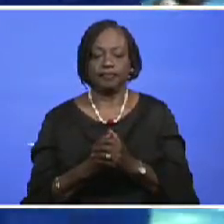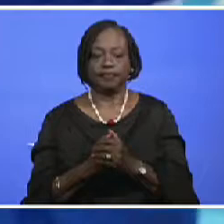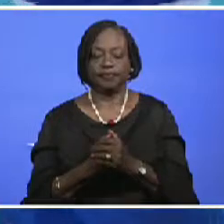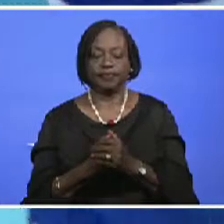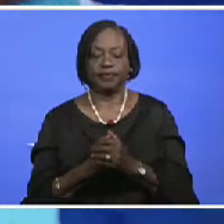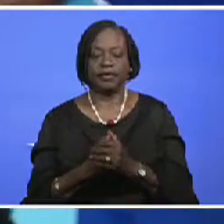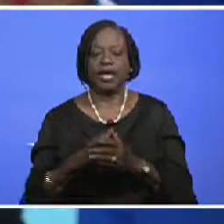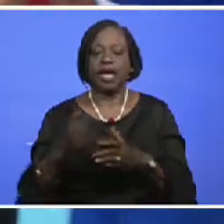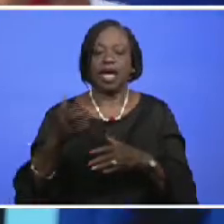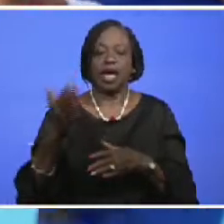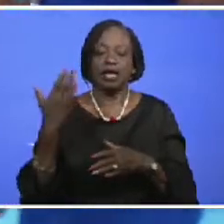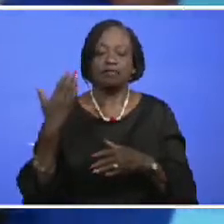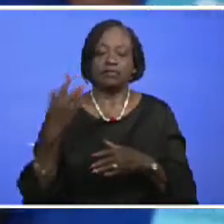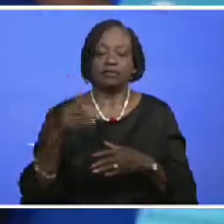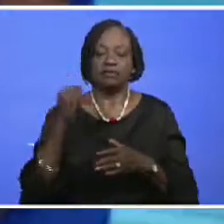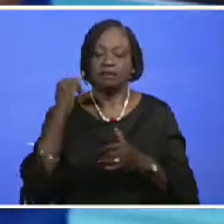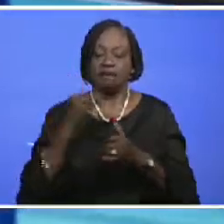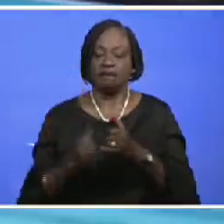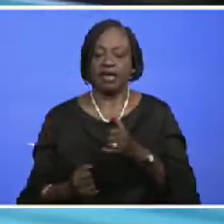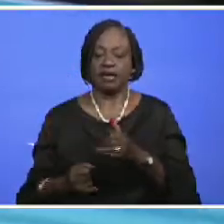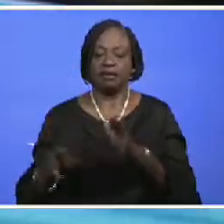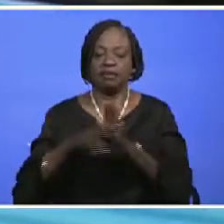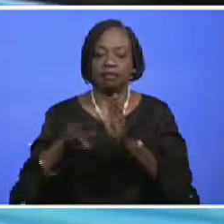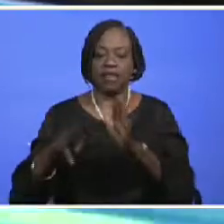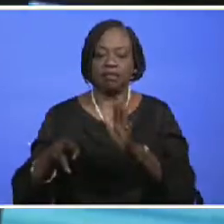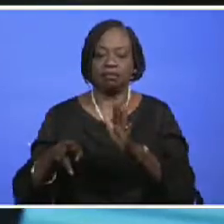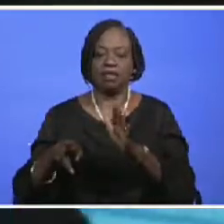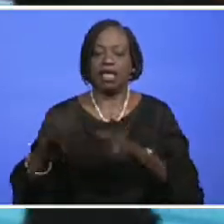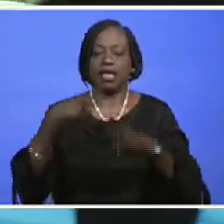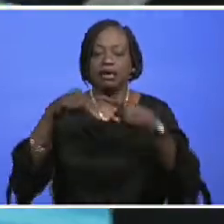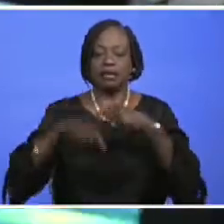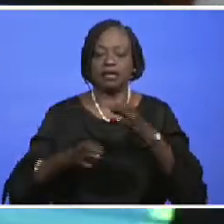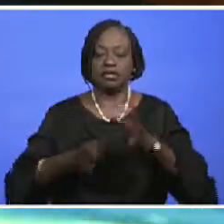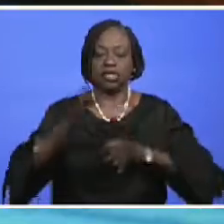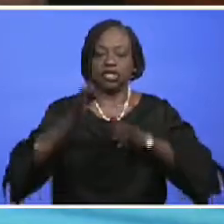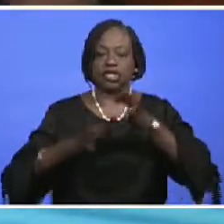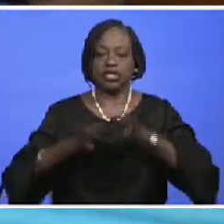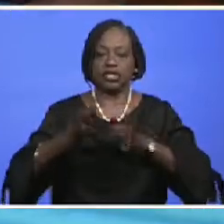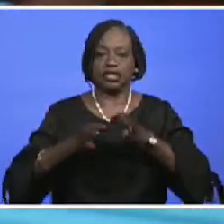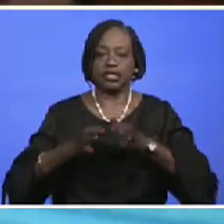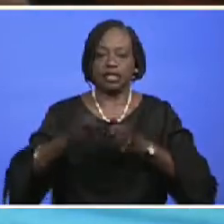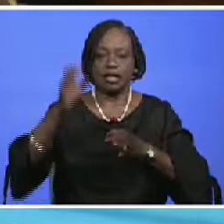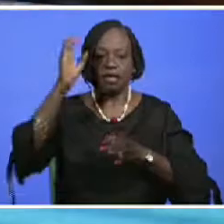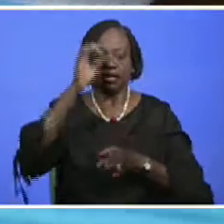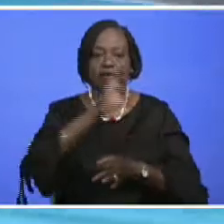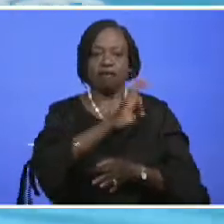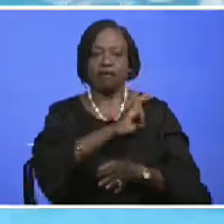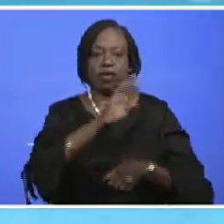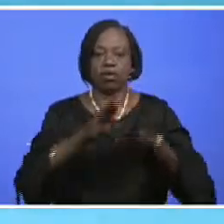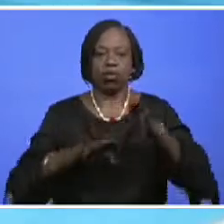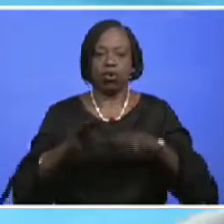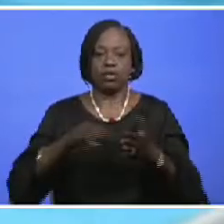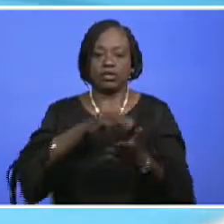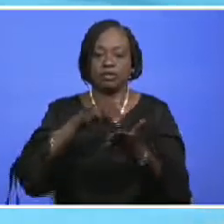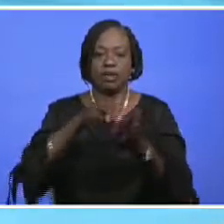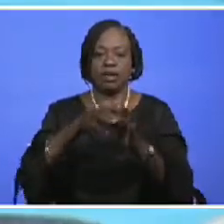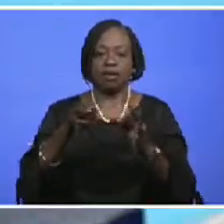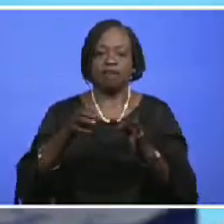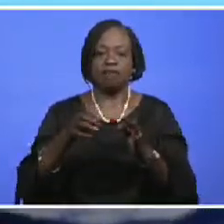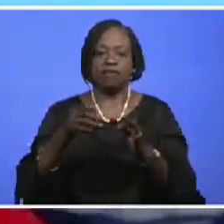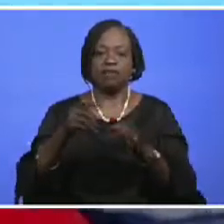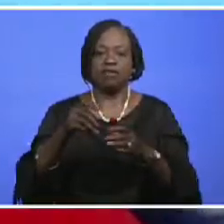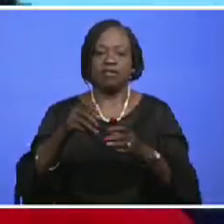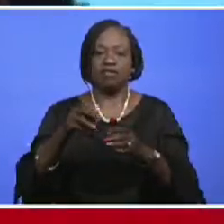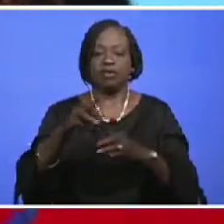After the final bell toll, it came down to the judges. And when Carl Heald walked to the middle of the ring, holding on